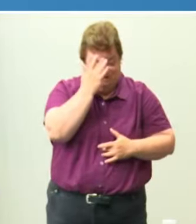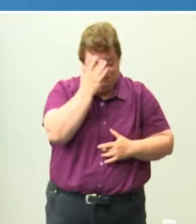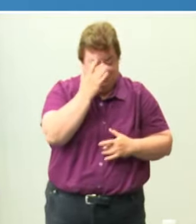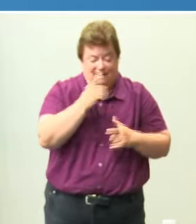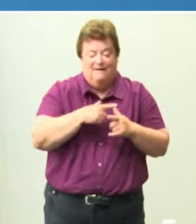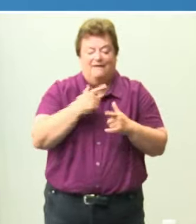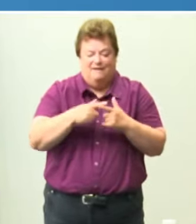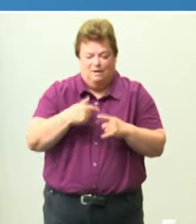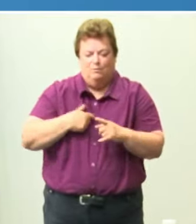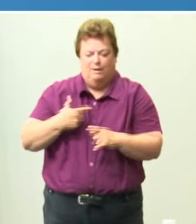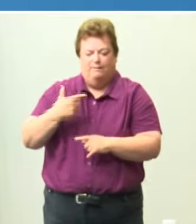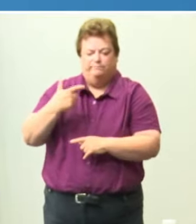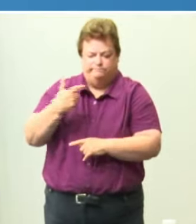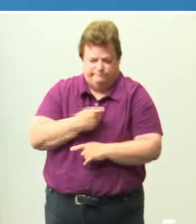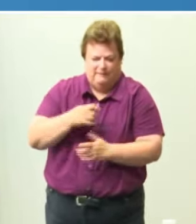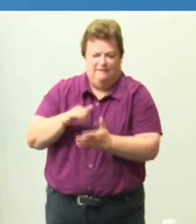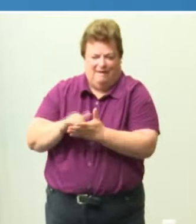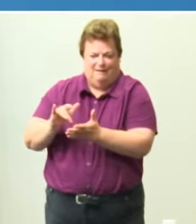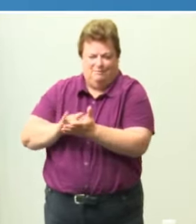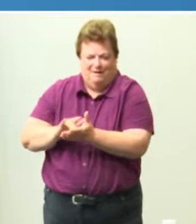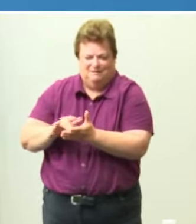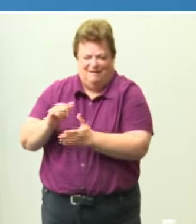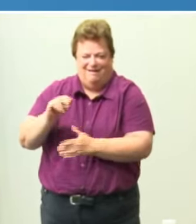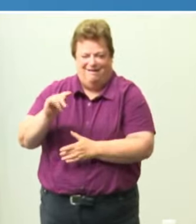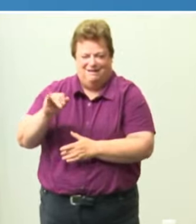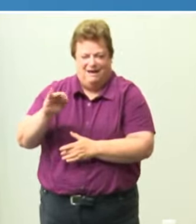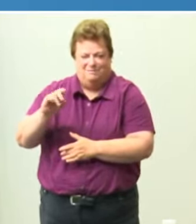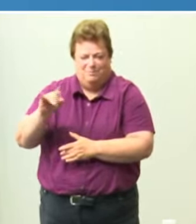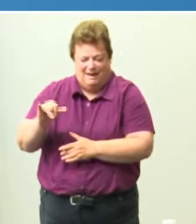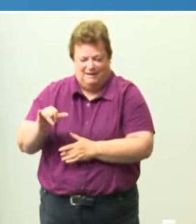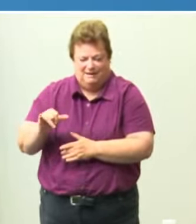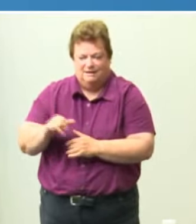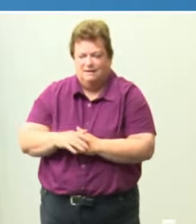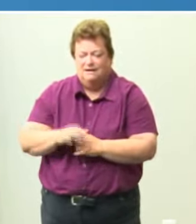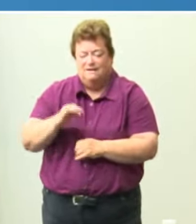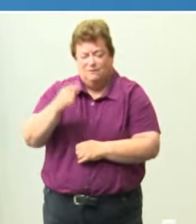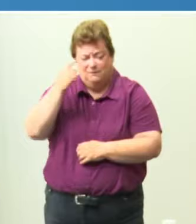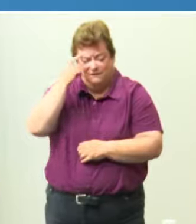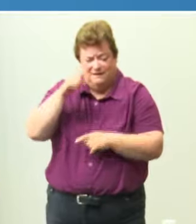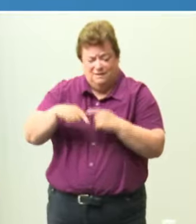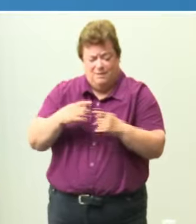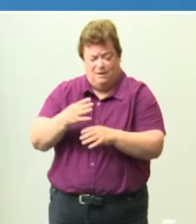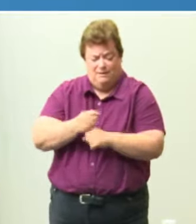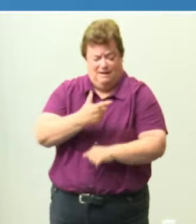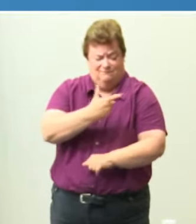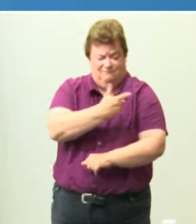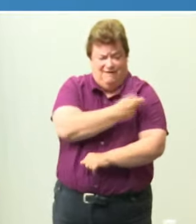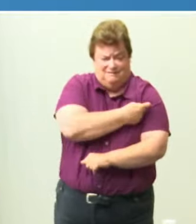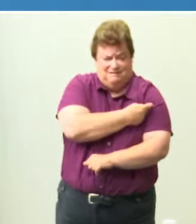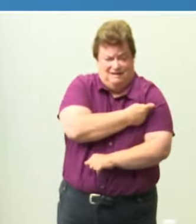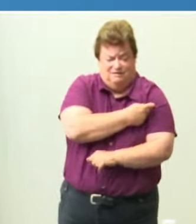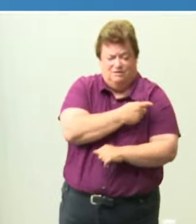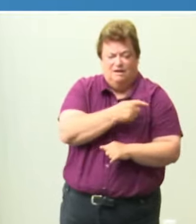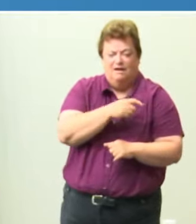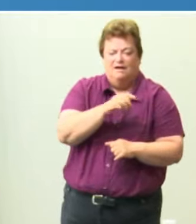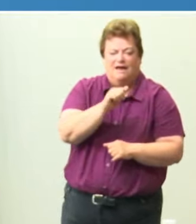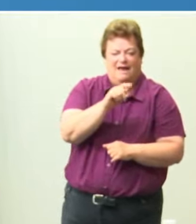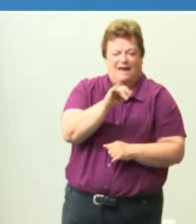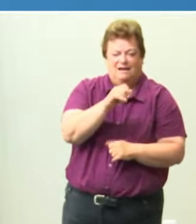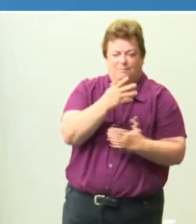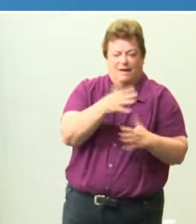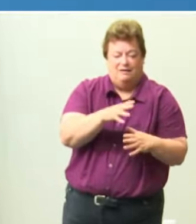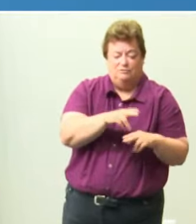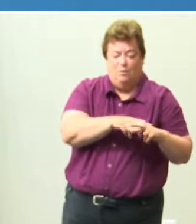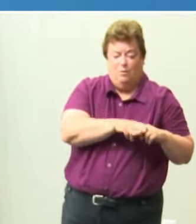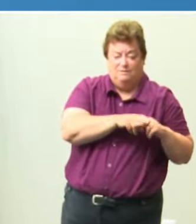you can imagine, it's got to be given quickly to have an effect. If you think about it, when you get a vaccination, those antibodies are already sitting there. So when